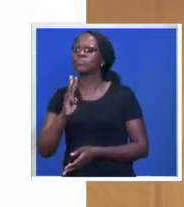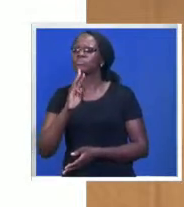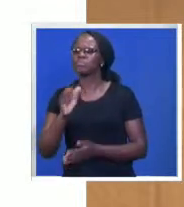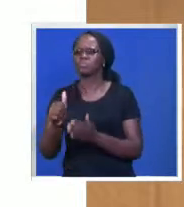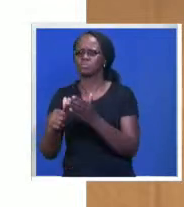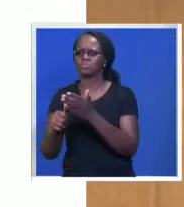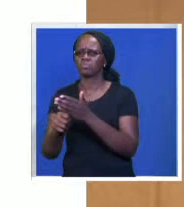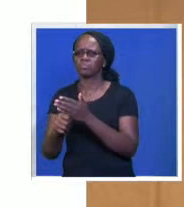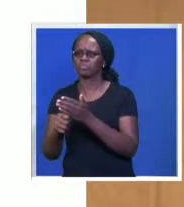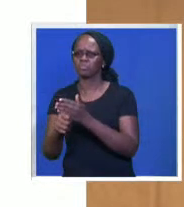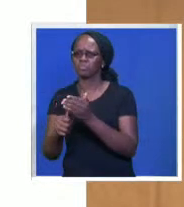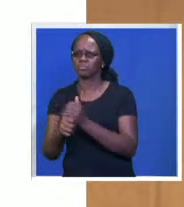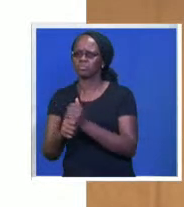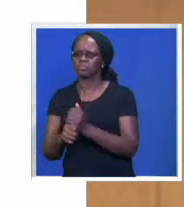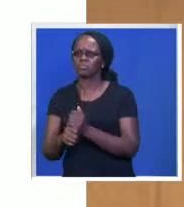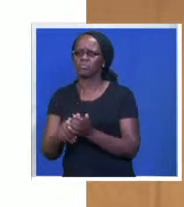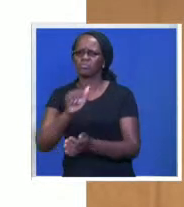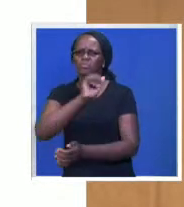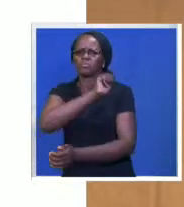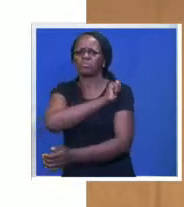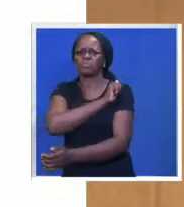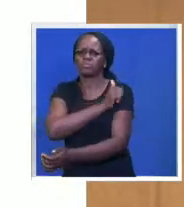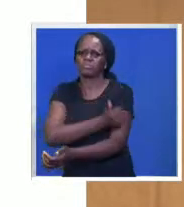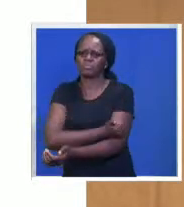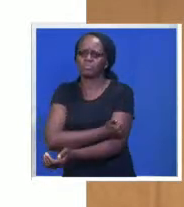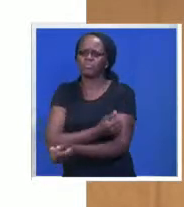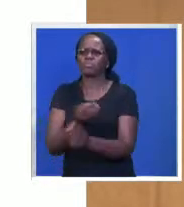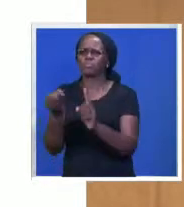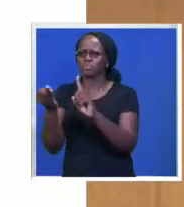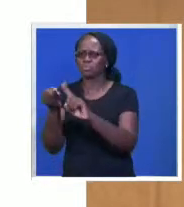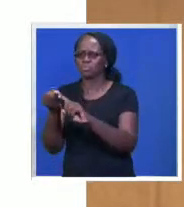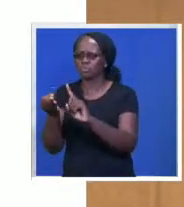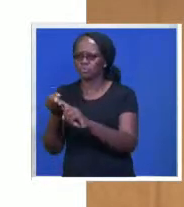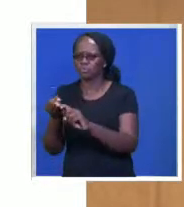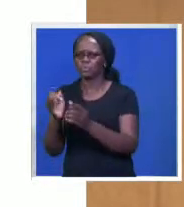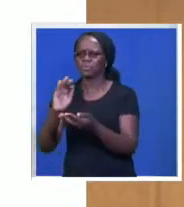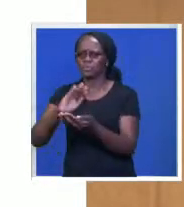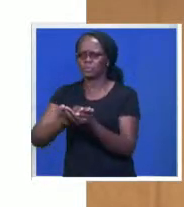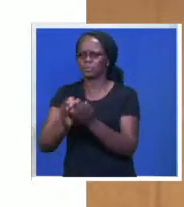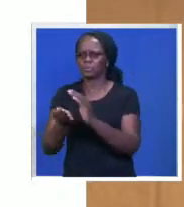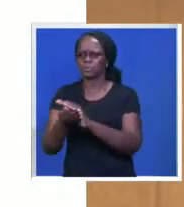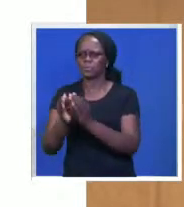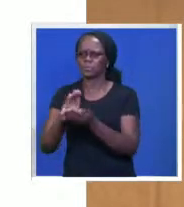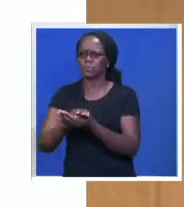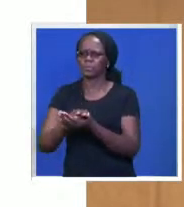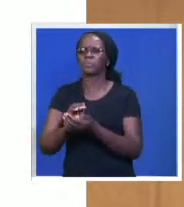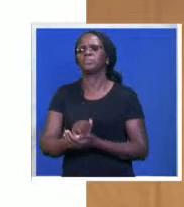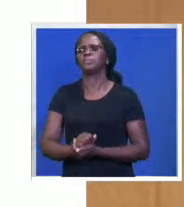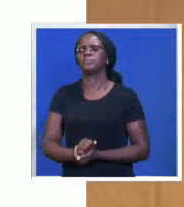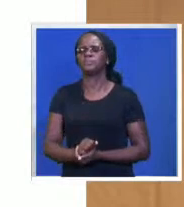are authority, creation. There are only these two.